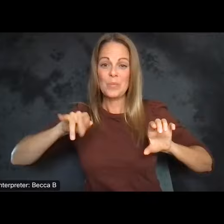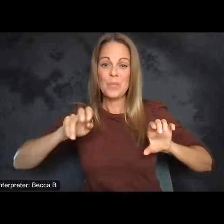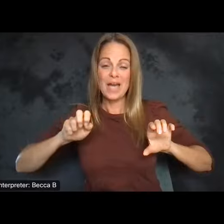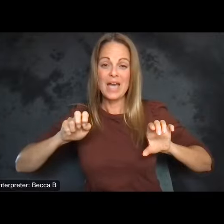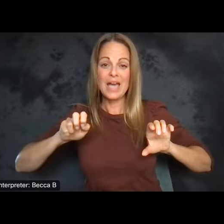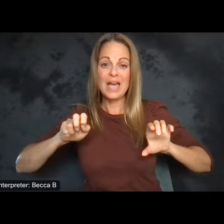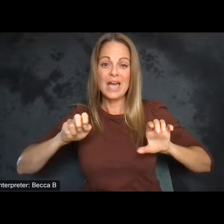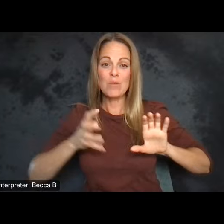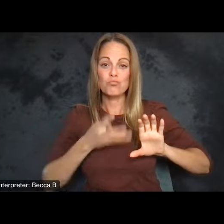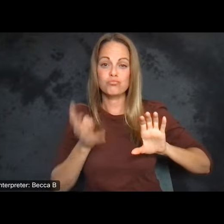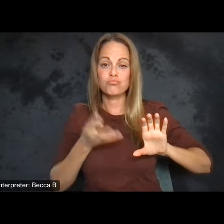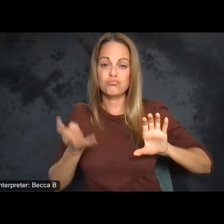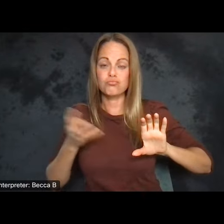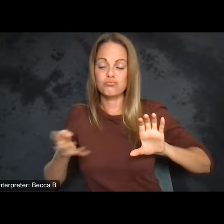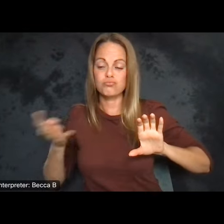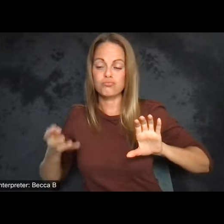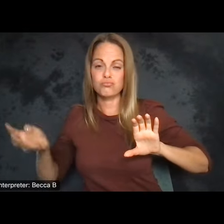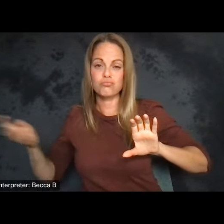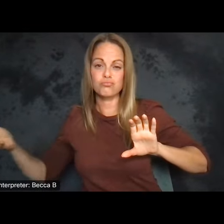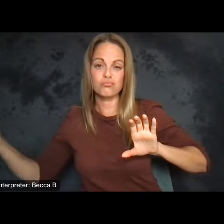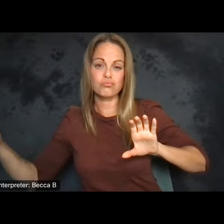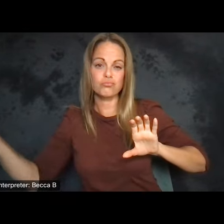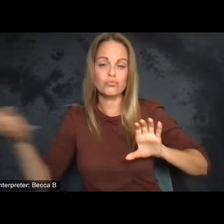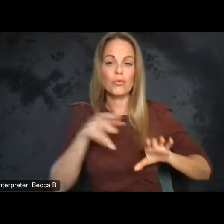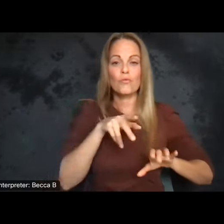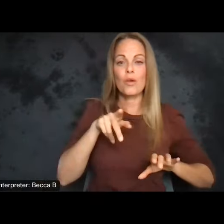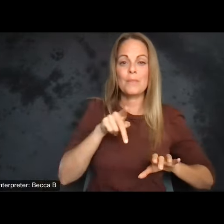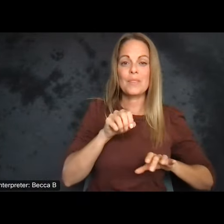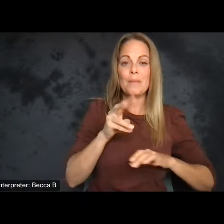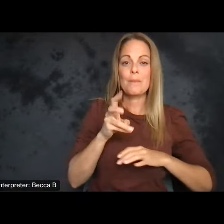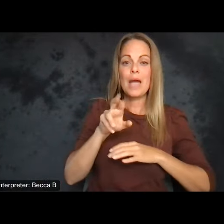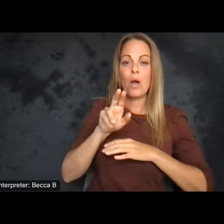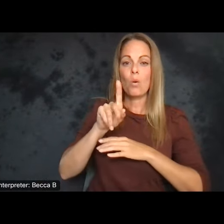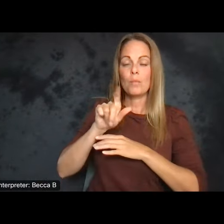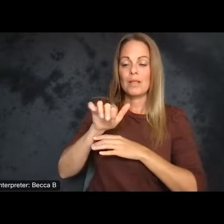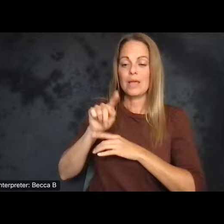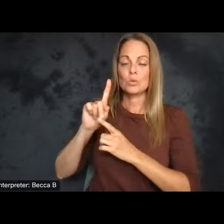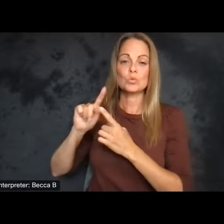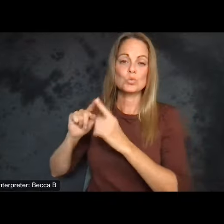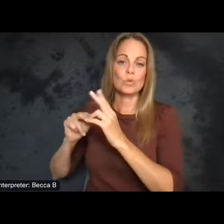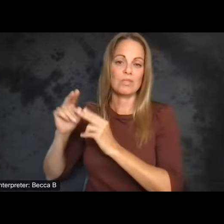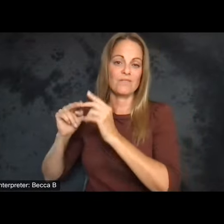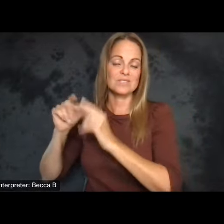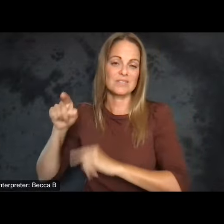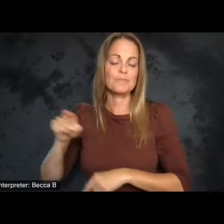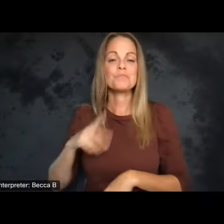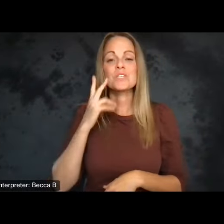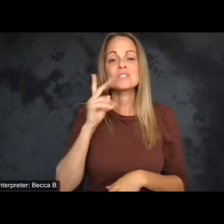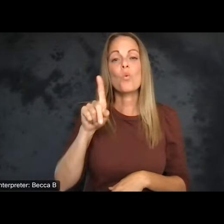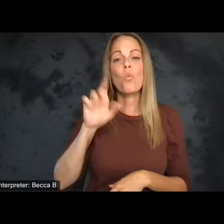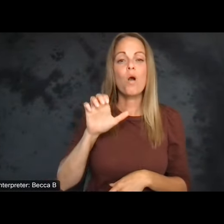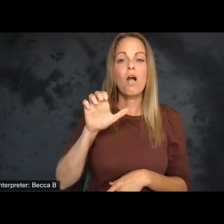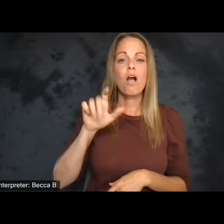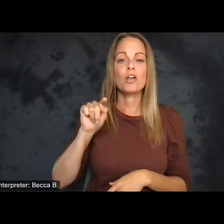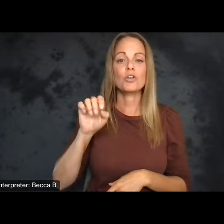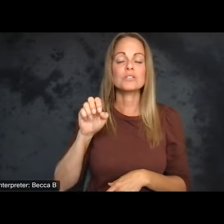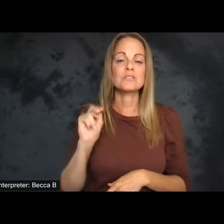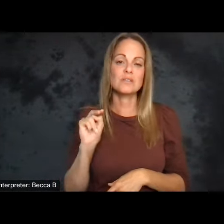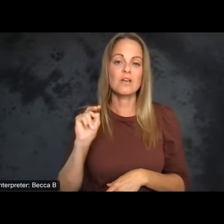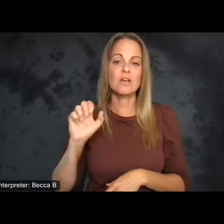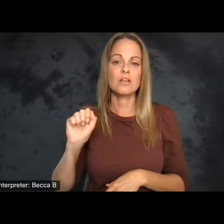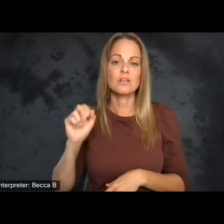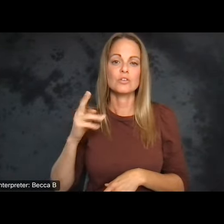into the facility. The other major projects there you can see are the 100-ton chiller. There's a new chiller there, again, using